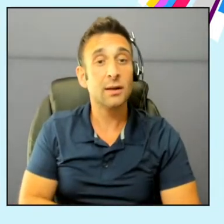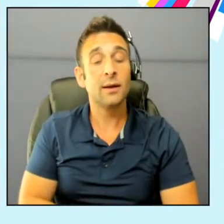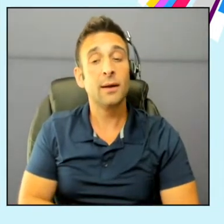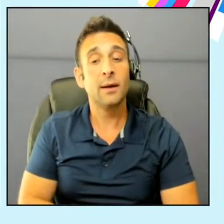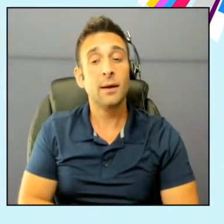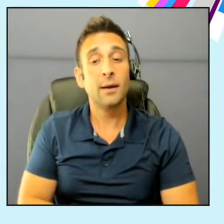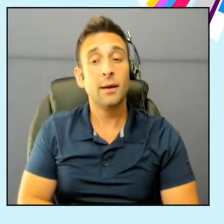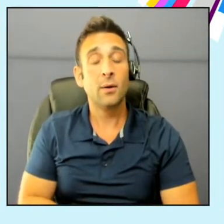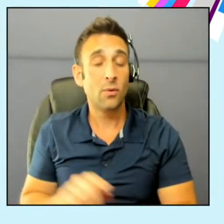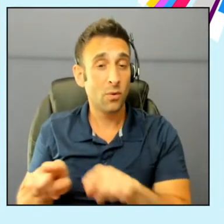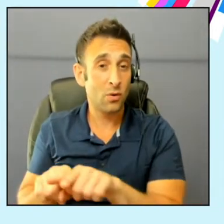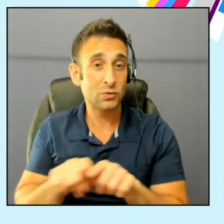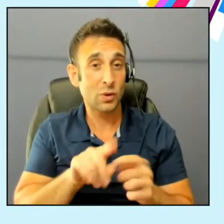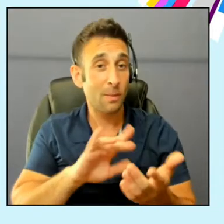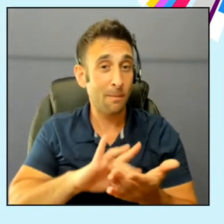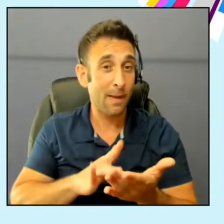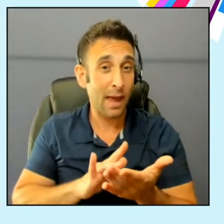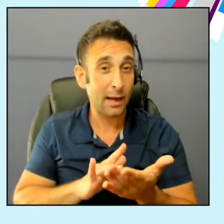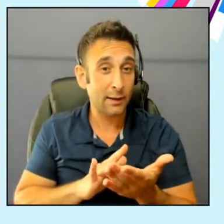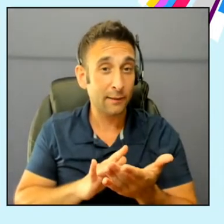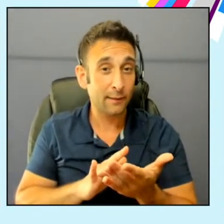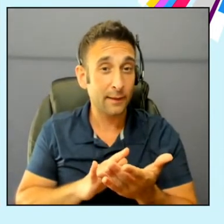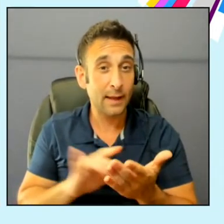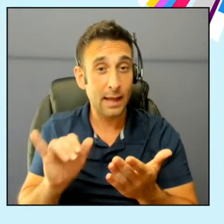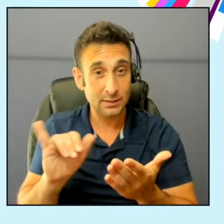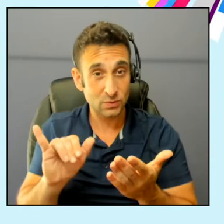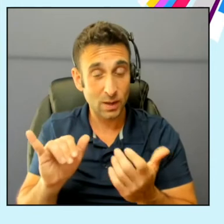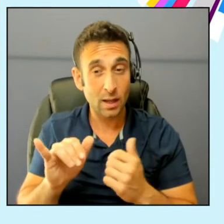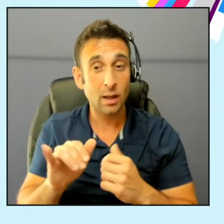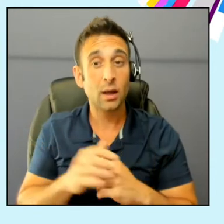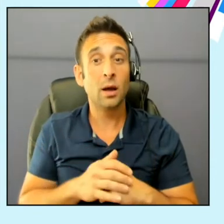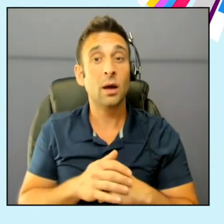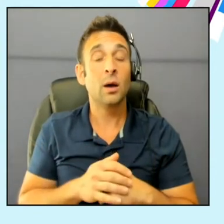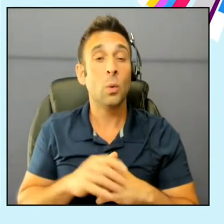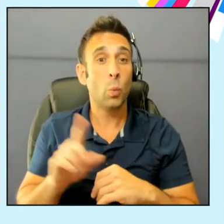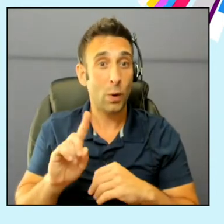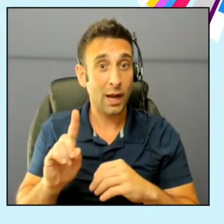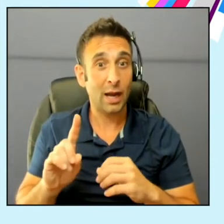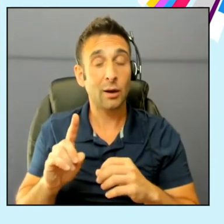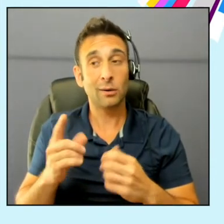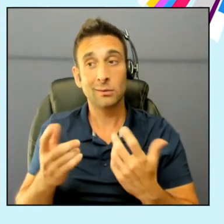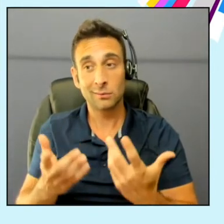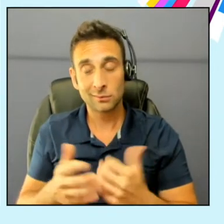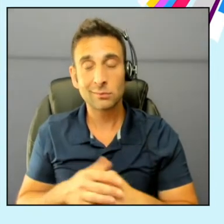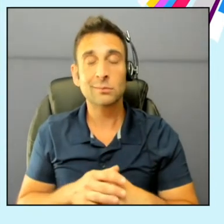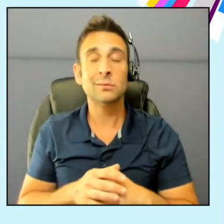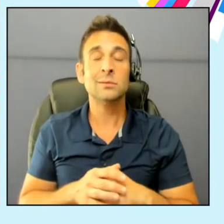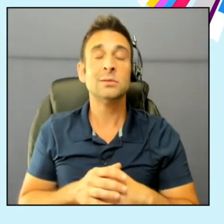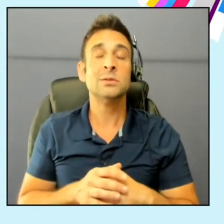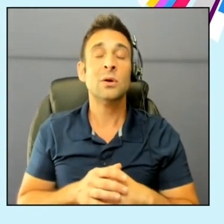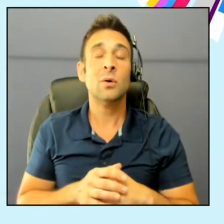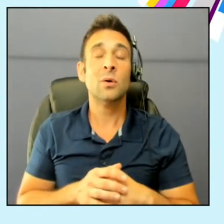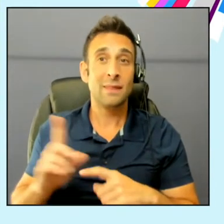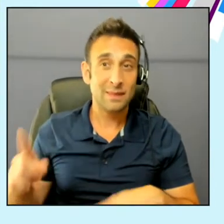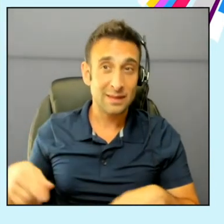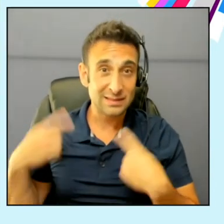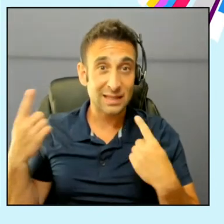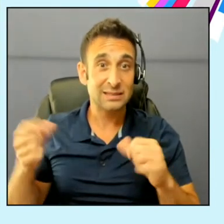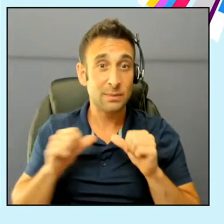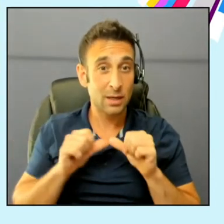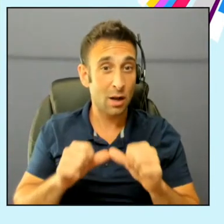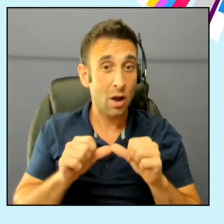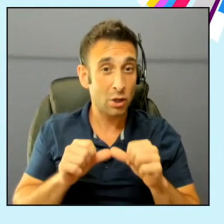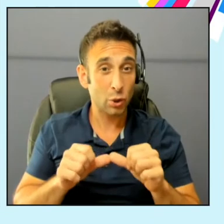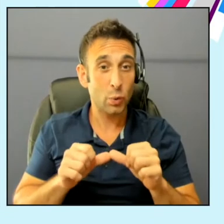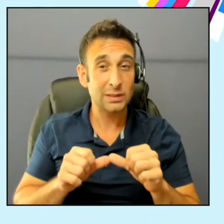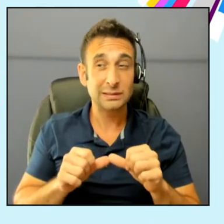medical healthcare spaces where these practices are being done. So this research has been ongoing and since